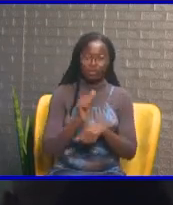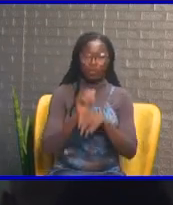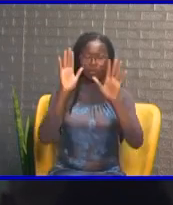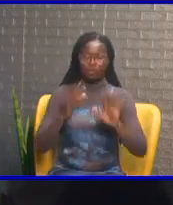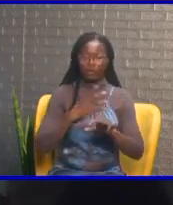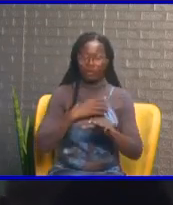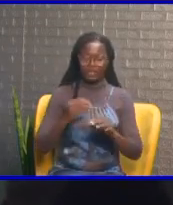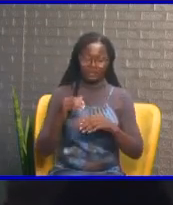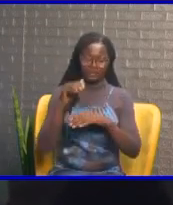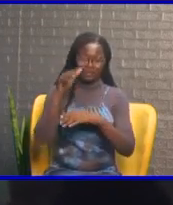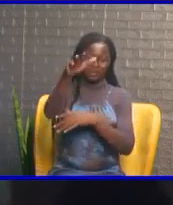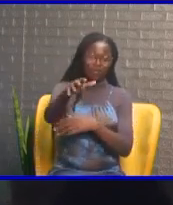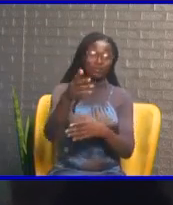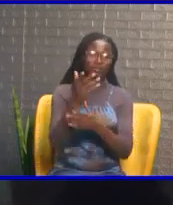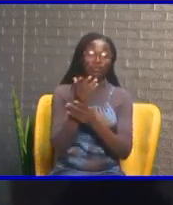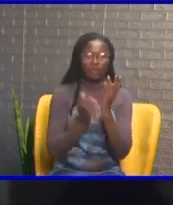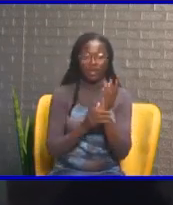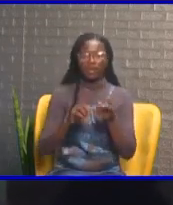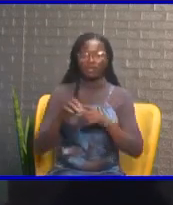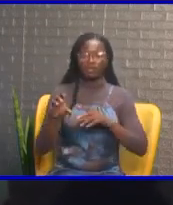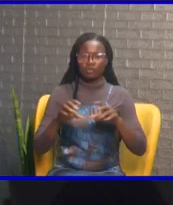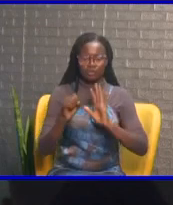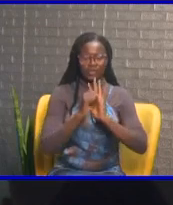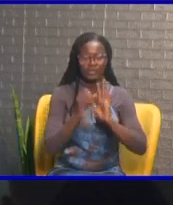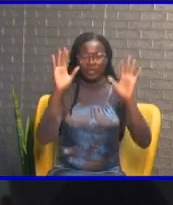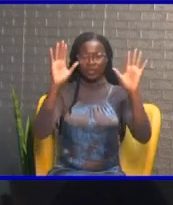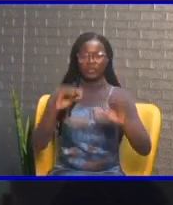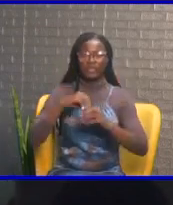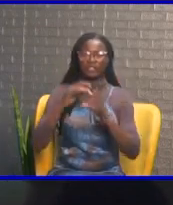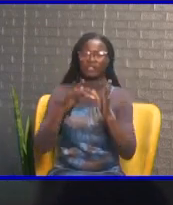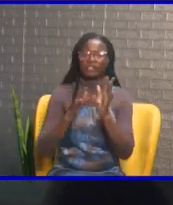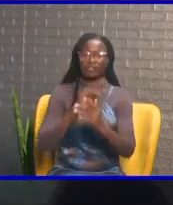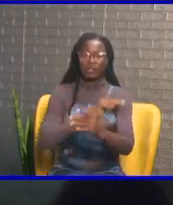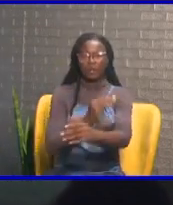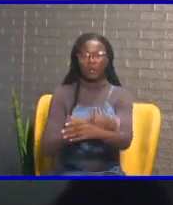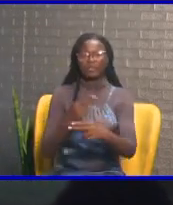hand for signs and wonders to happen. In Jesus' mighty name,